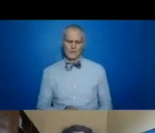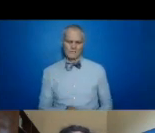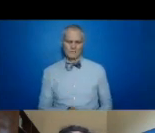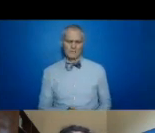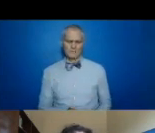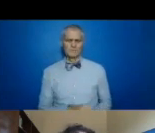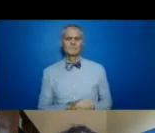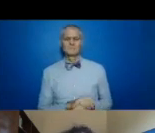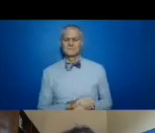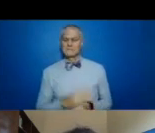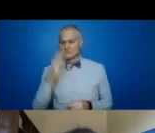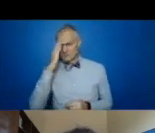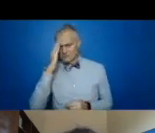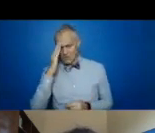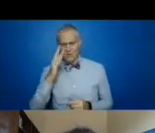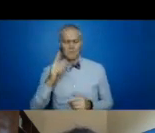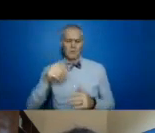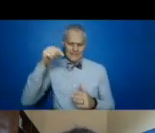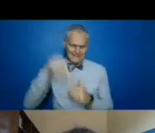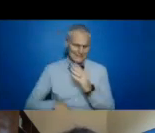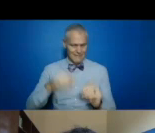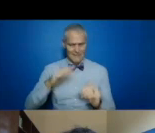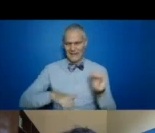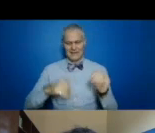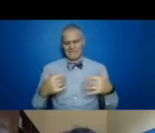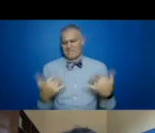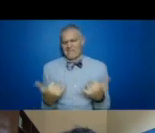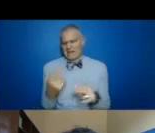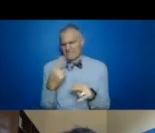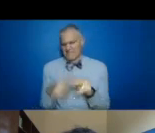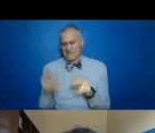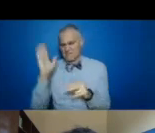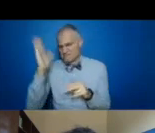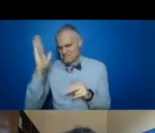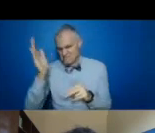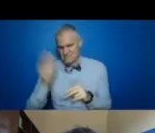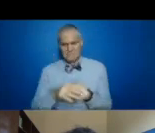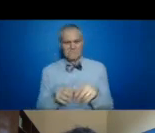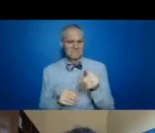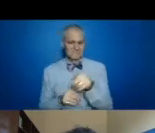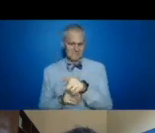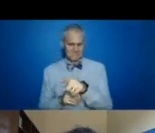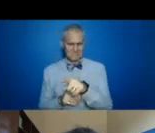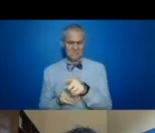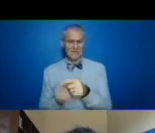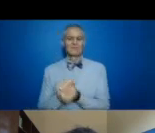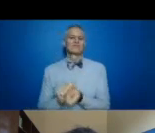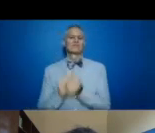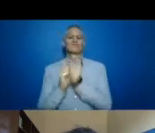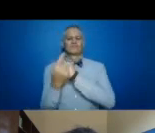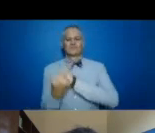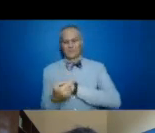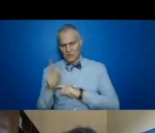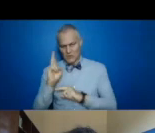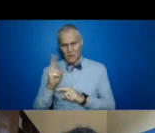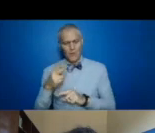acknowledged, and talked about deeper than we'll be able to go to in the webinar. The Transforming Historical Harms Manual. This